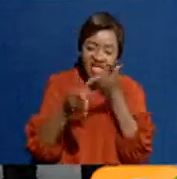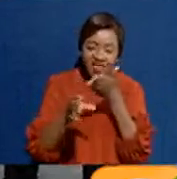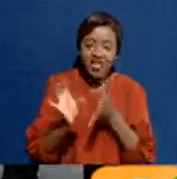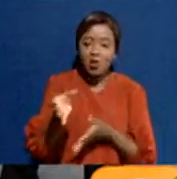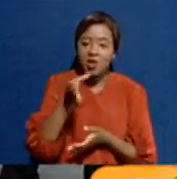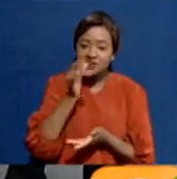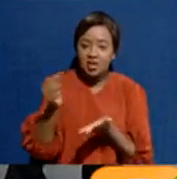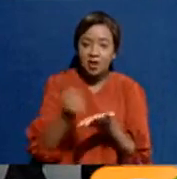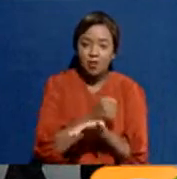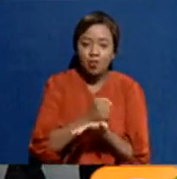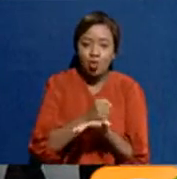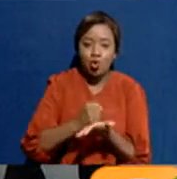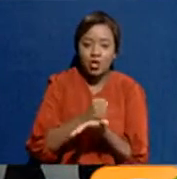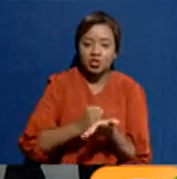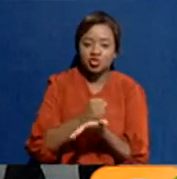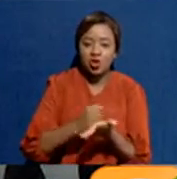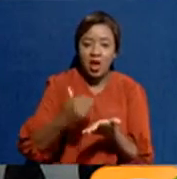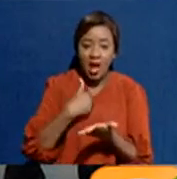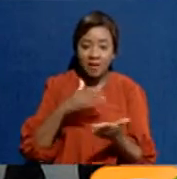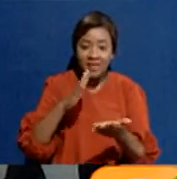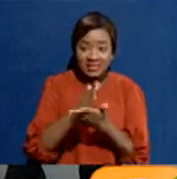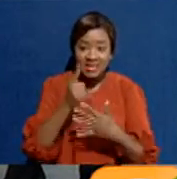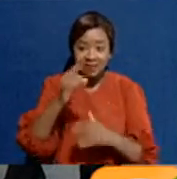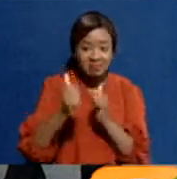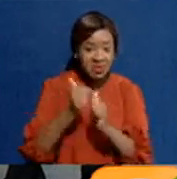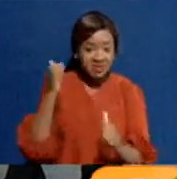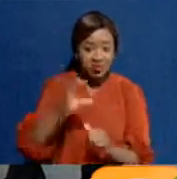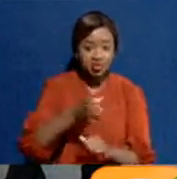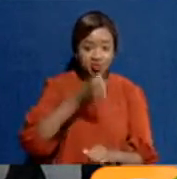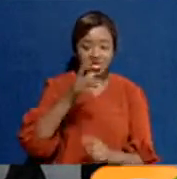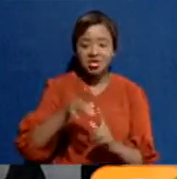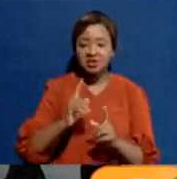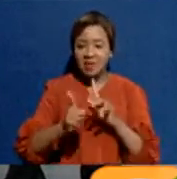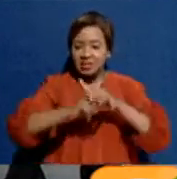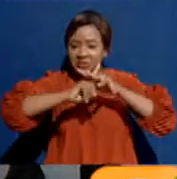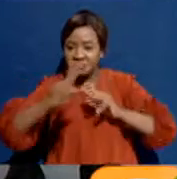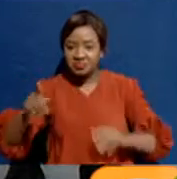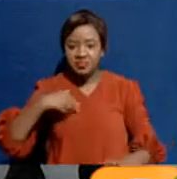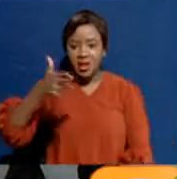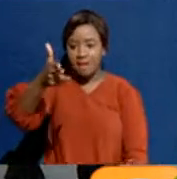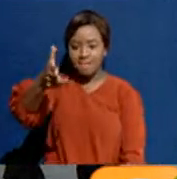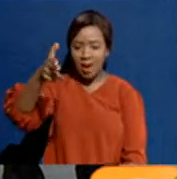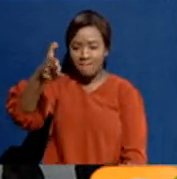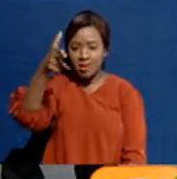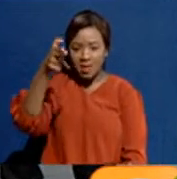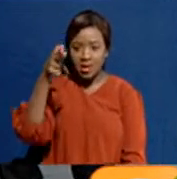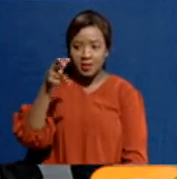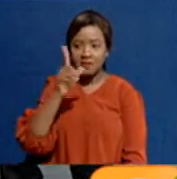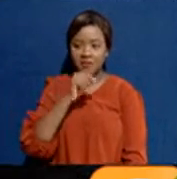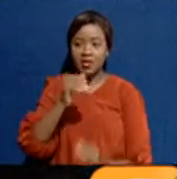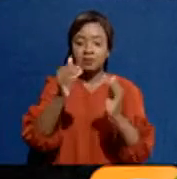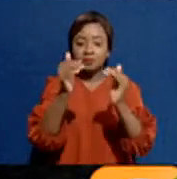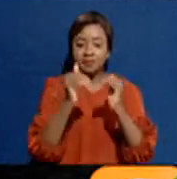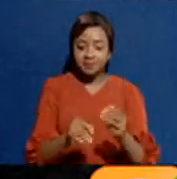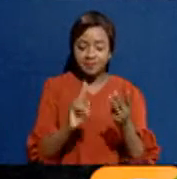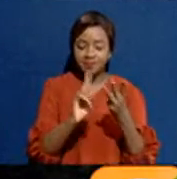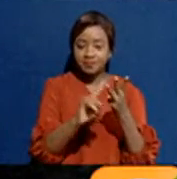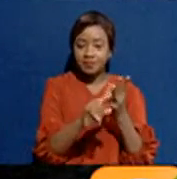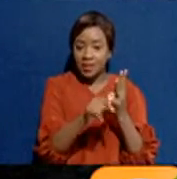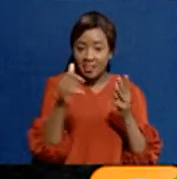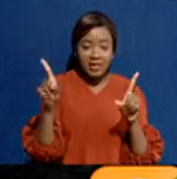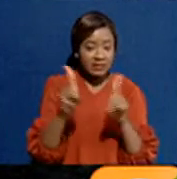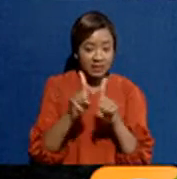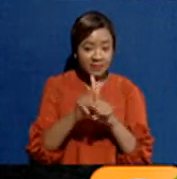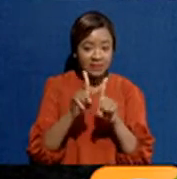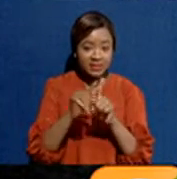and those who refused to take the drink and tried to flee were shot to death. Okay. Also, in the United States, let's